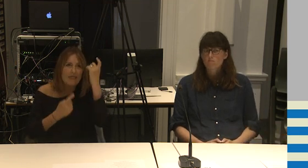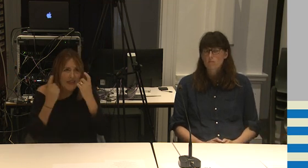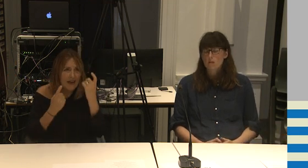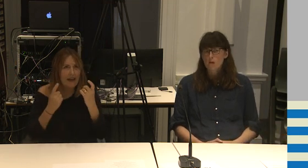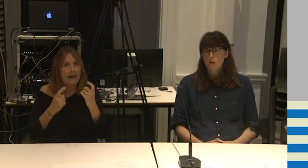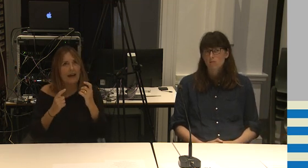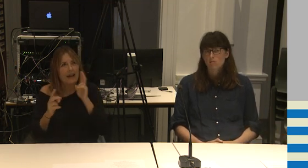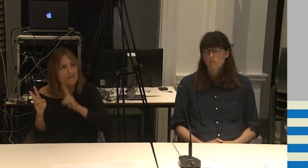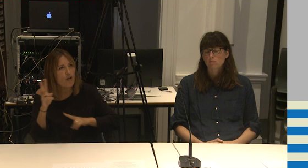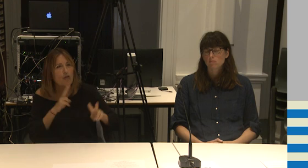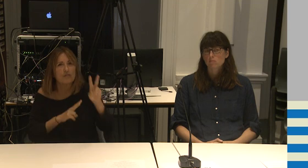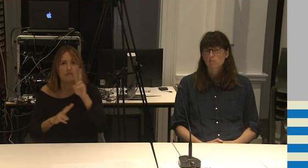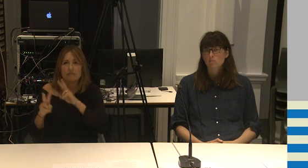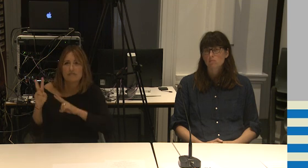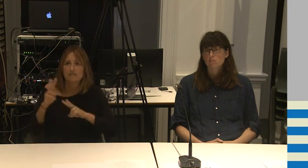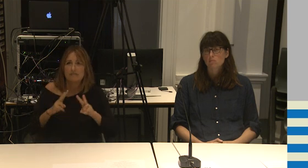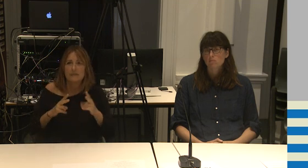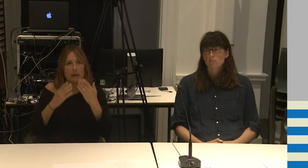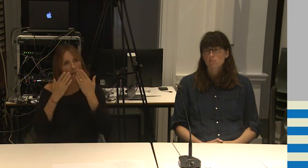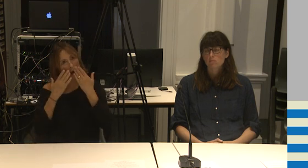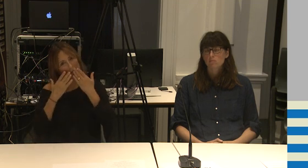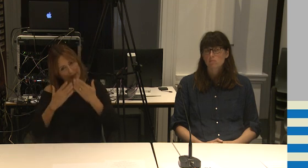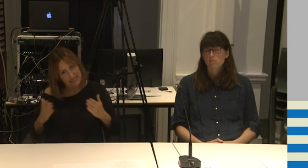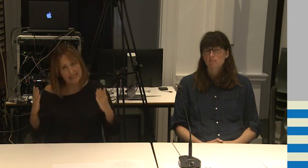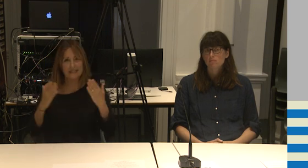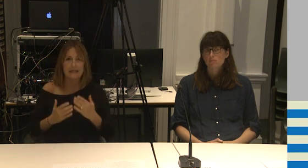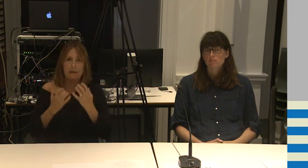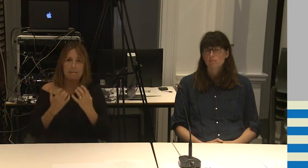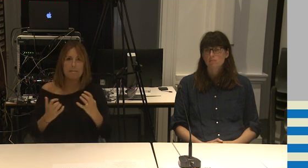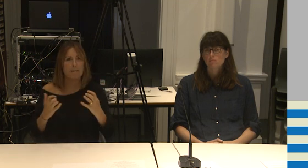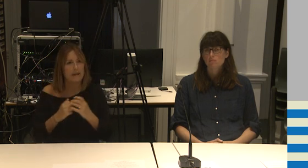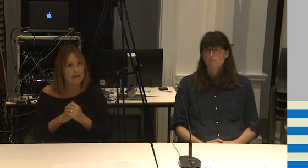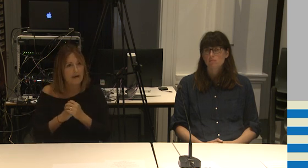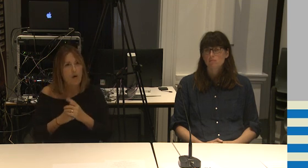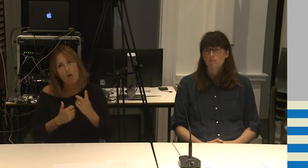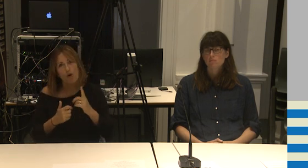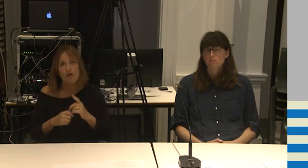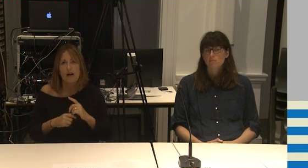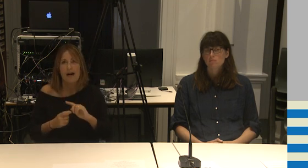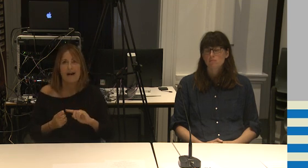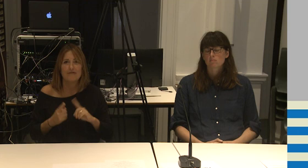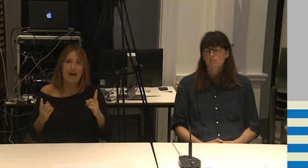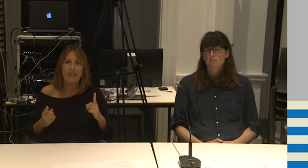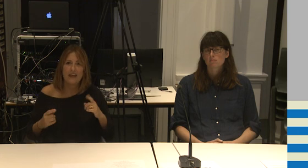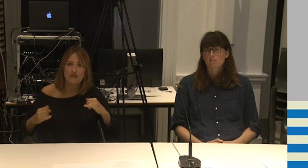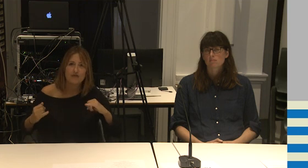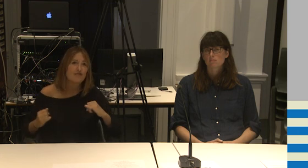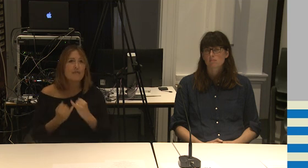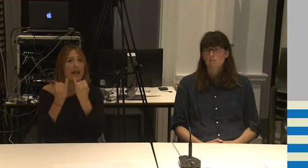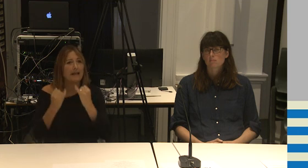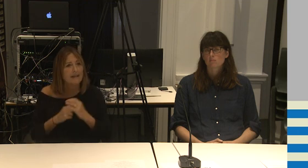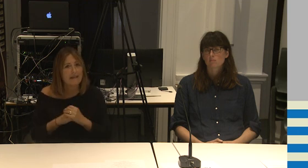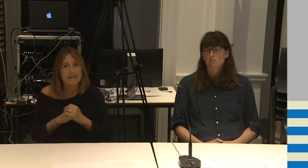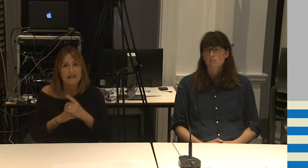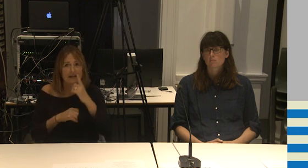and observe about obedience in public spaces versus rebellion, I guess. And so if we can